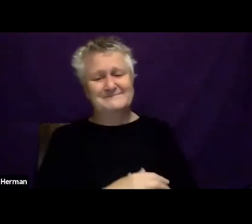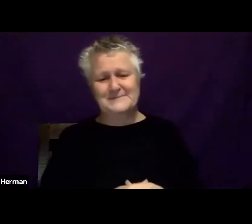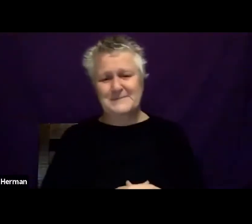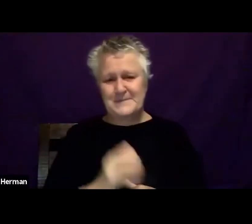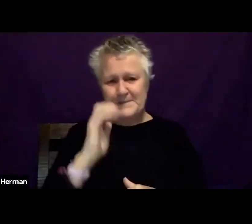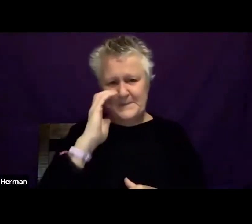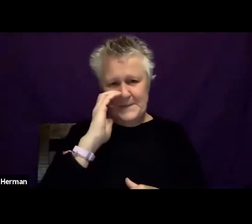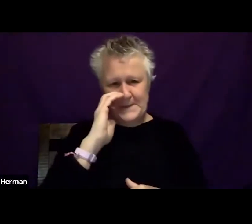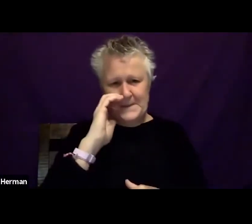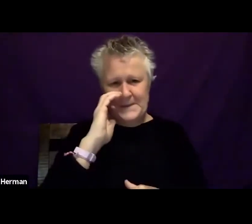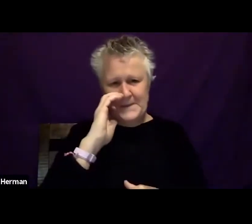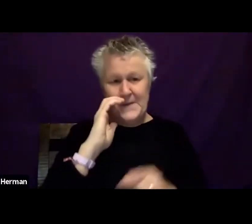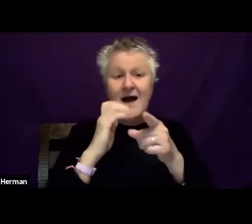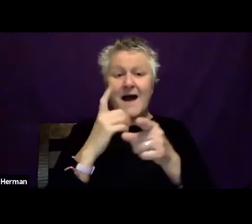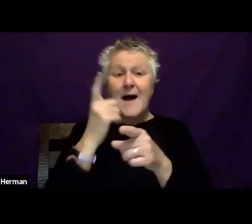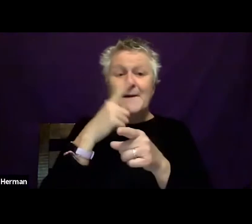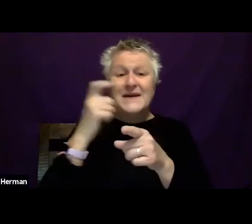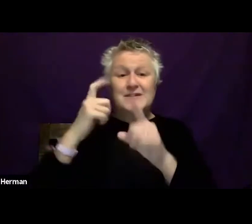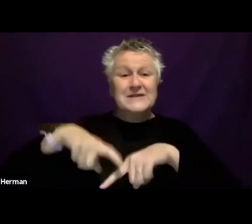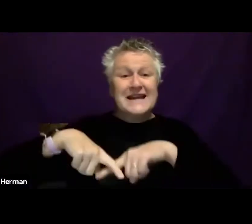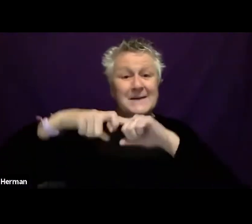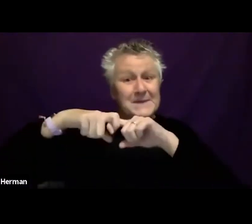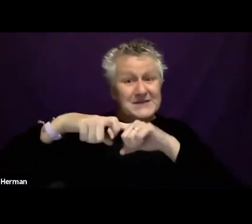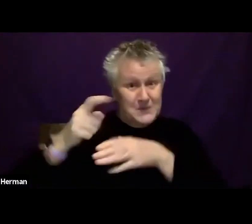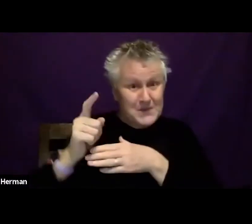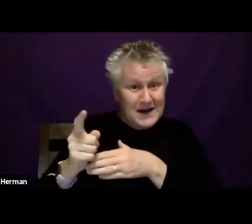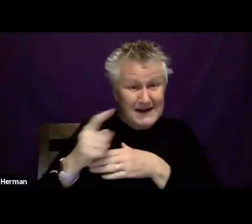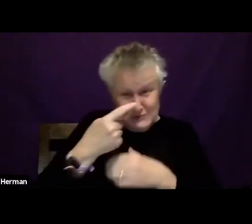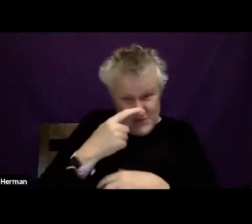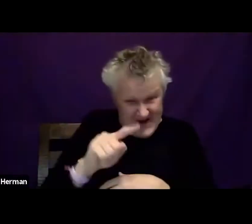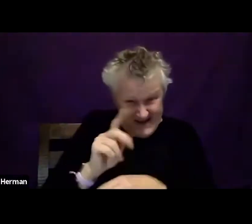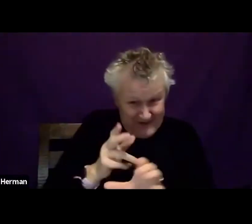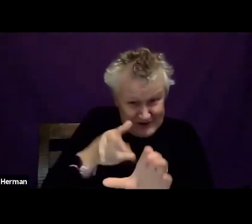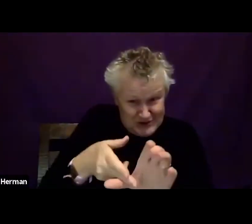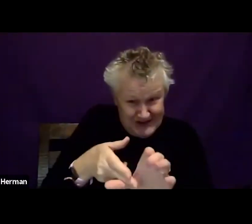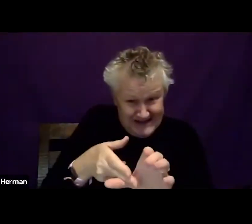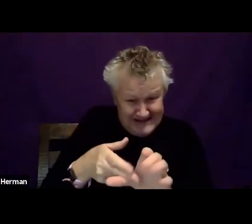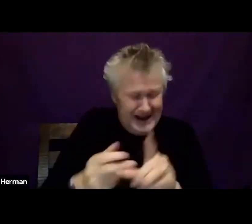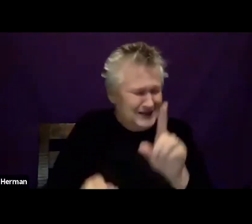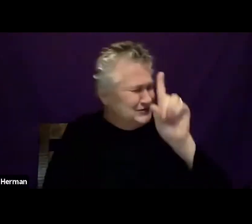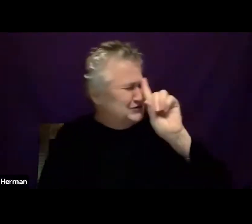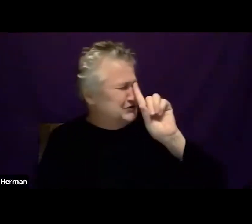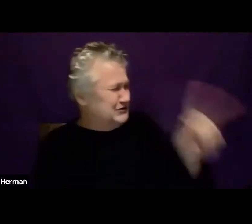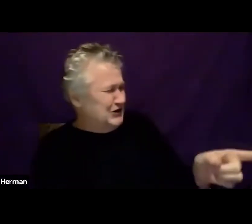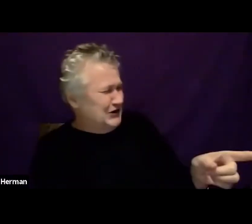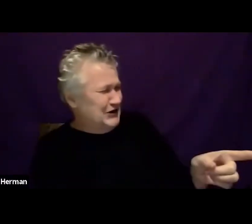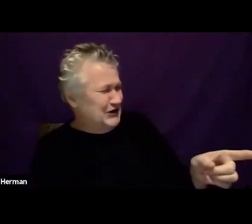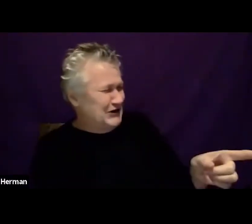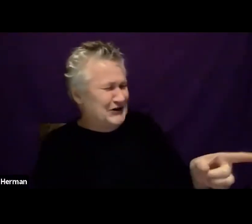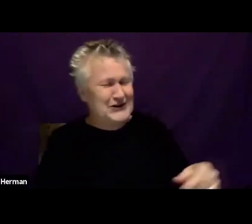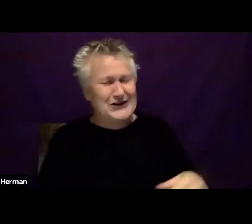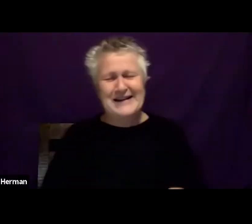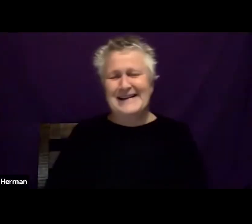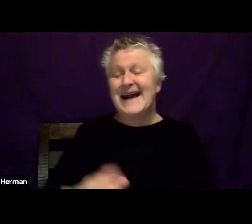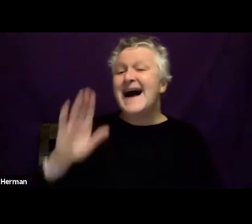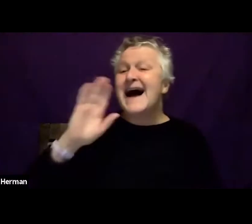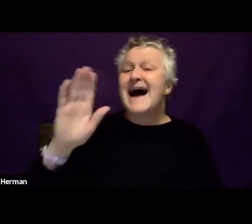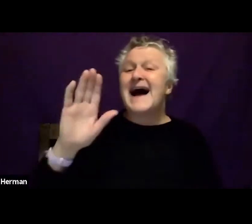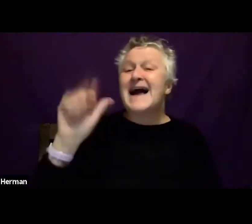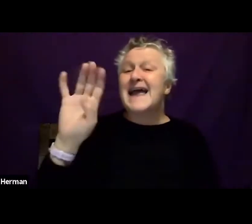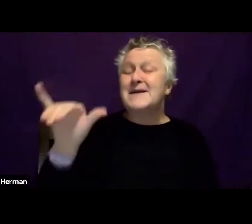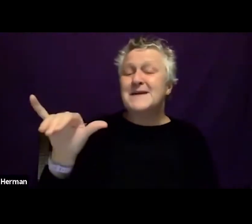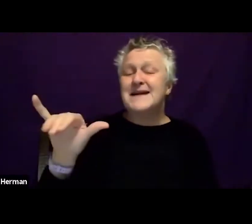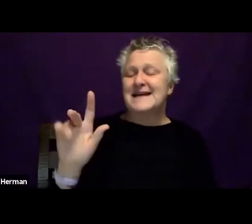Since we're at an intermission, Karen, may I jump in too? Absolutely. Sure. Hi, Amy. It's